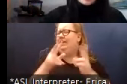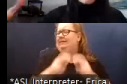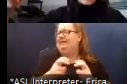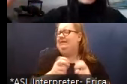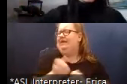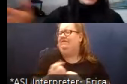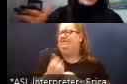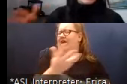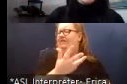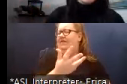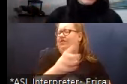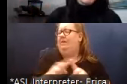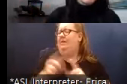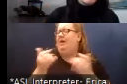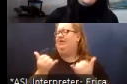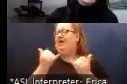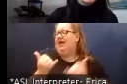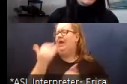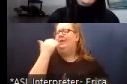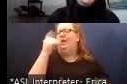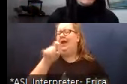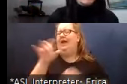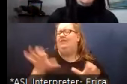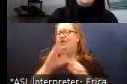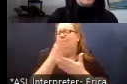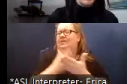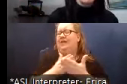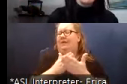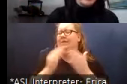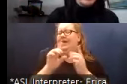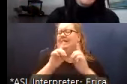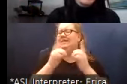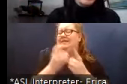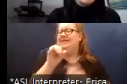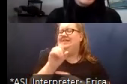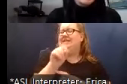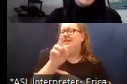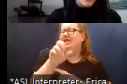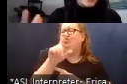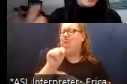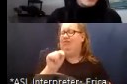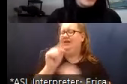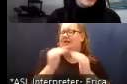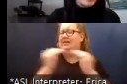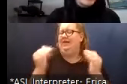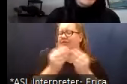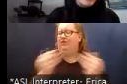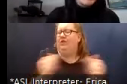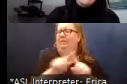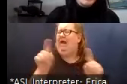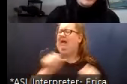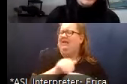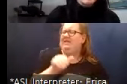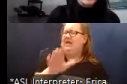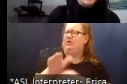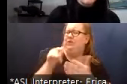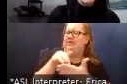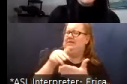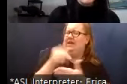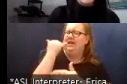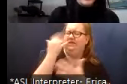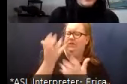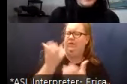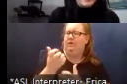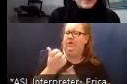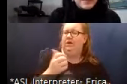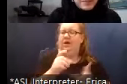is we have to do some level of district level solution. Carly, But I can send you that study if you're interested too.